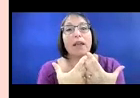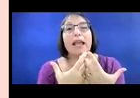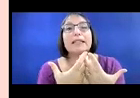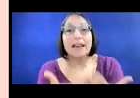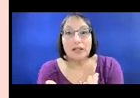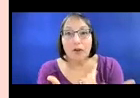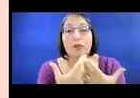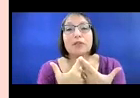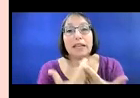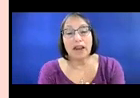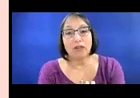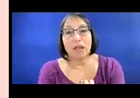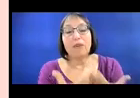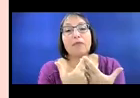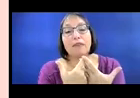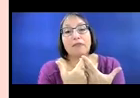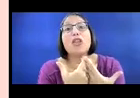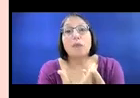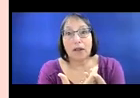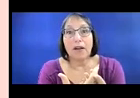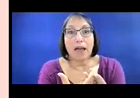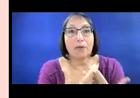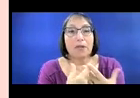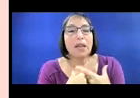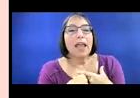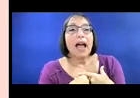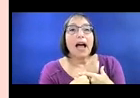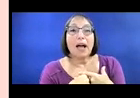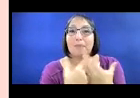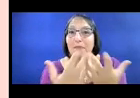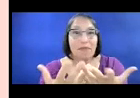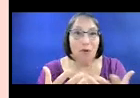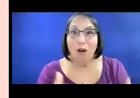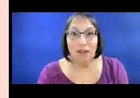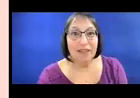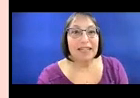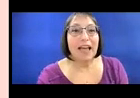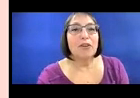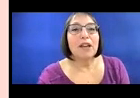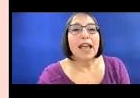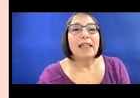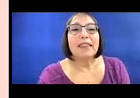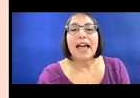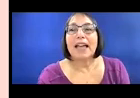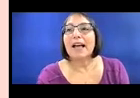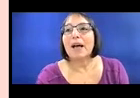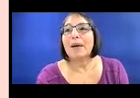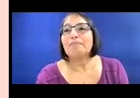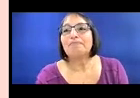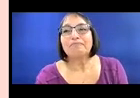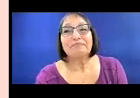we're enticing our students and engaging them and, and figuring it all out. That we're all in this together. That